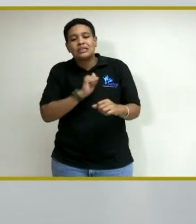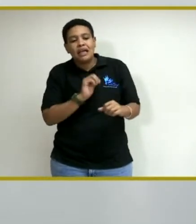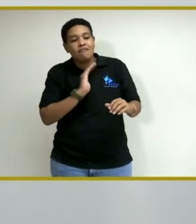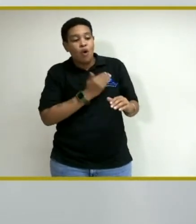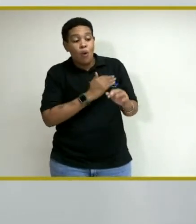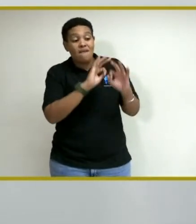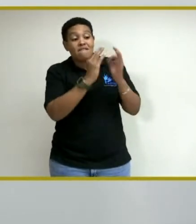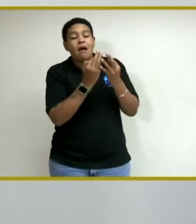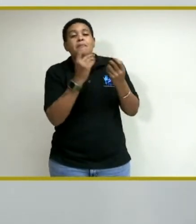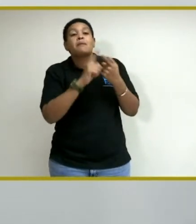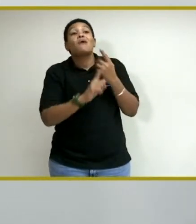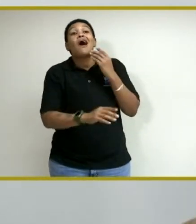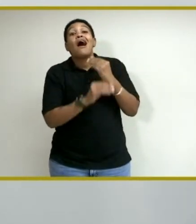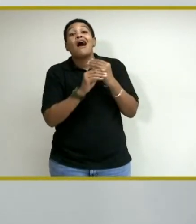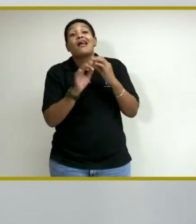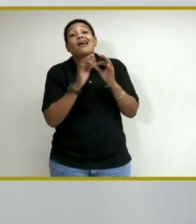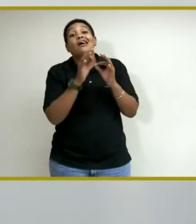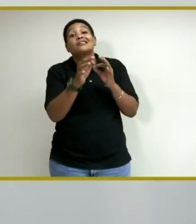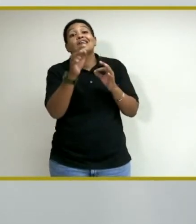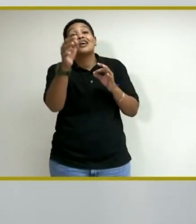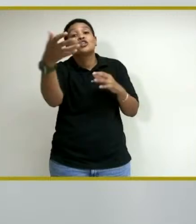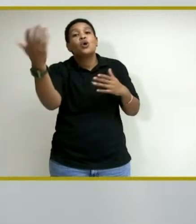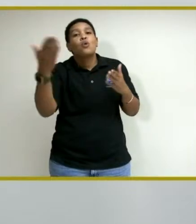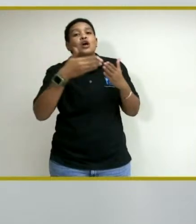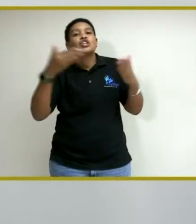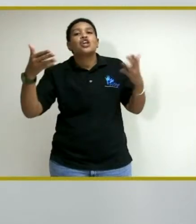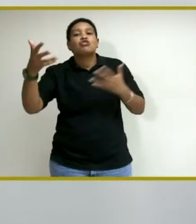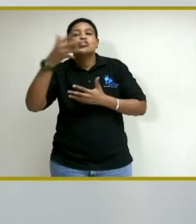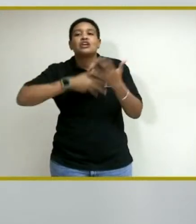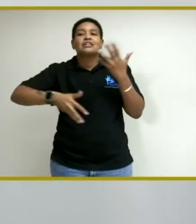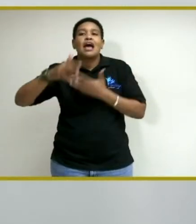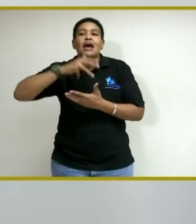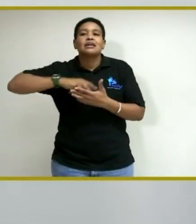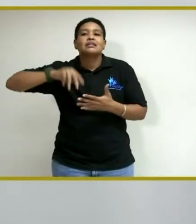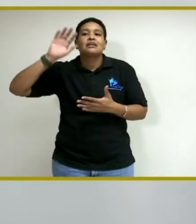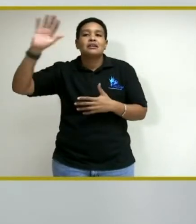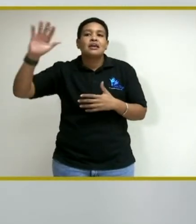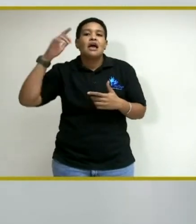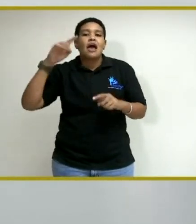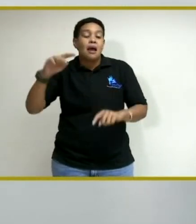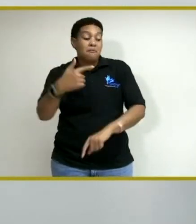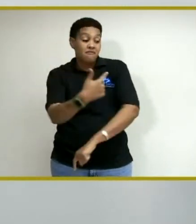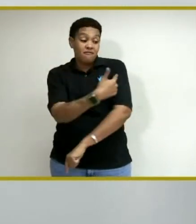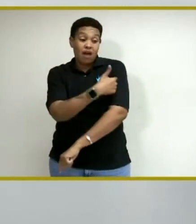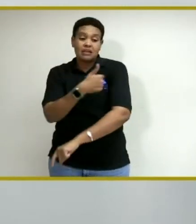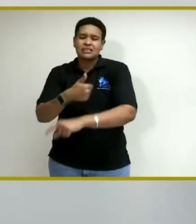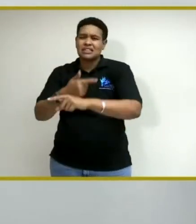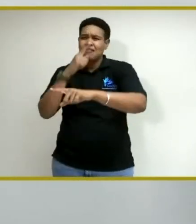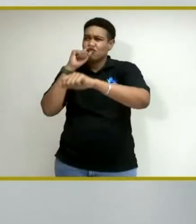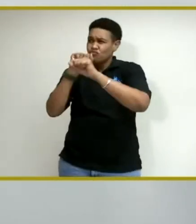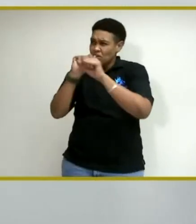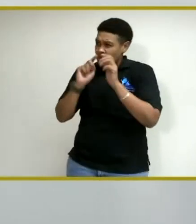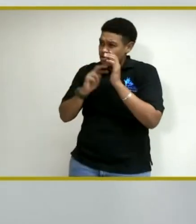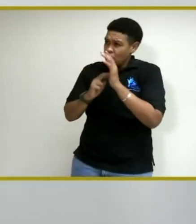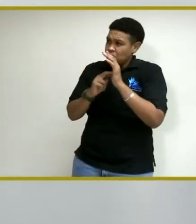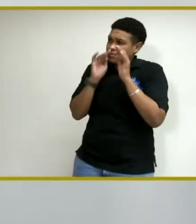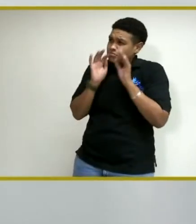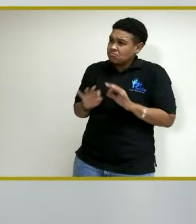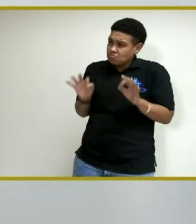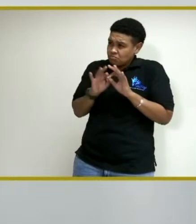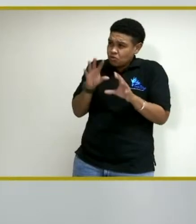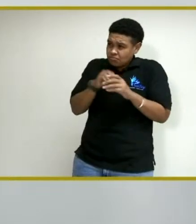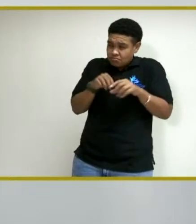families, and by extension, the general society. Vaccines represent a critical component of